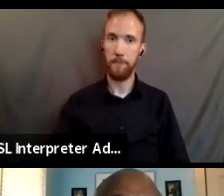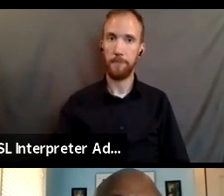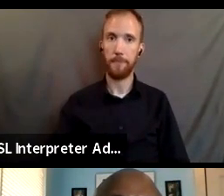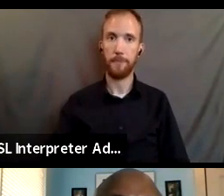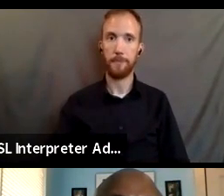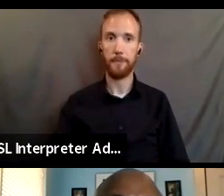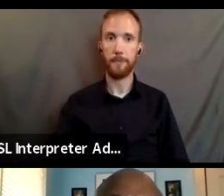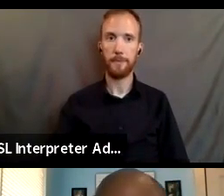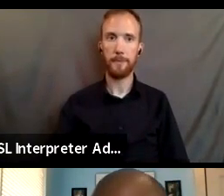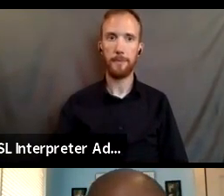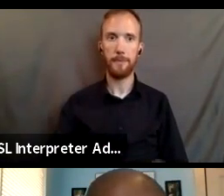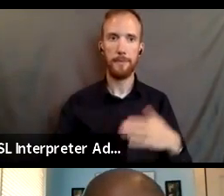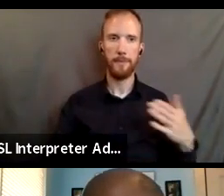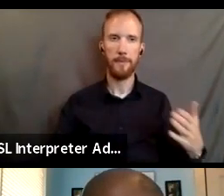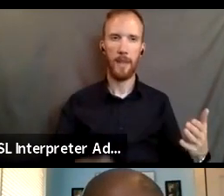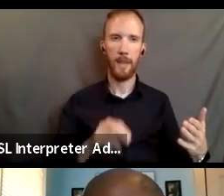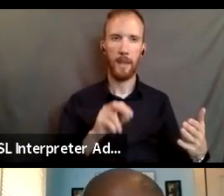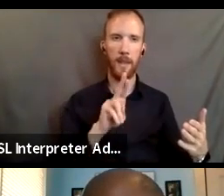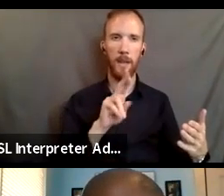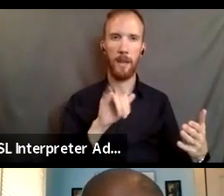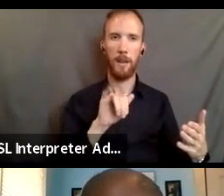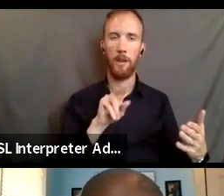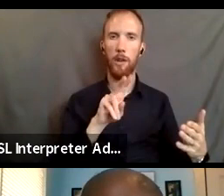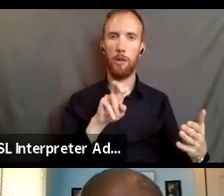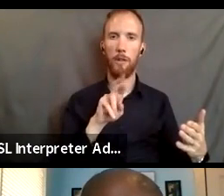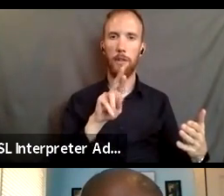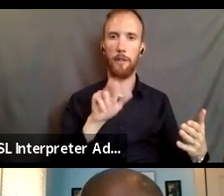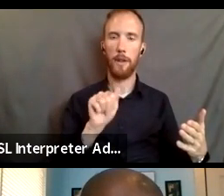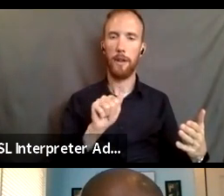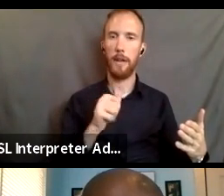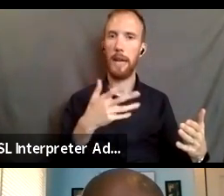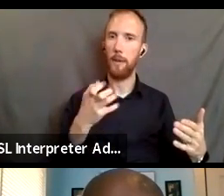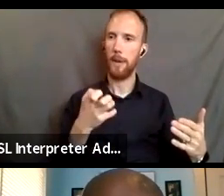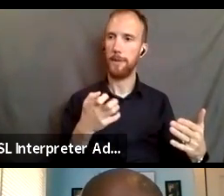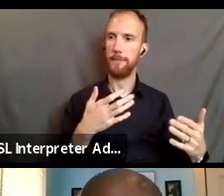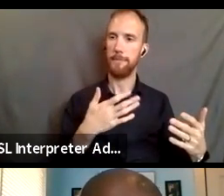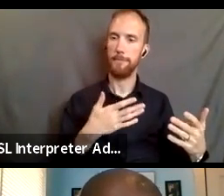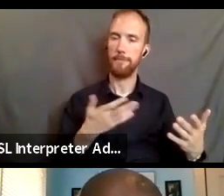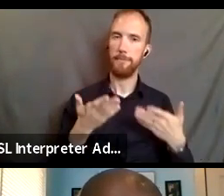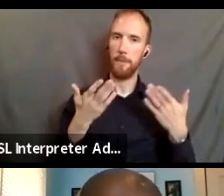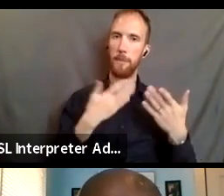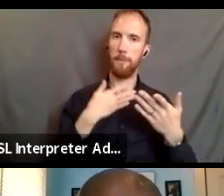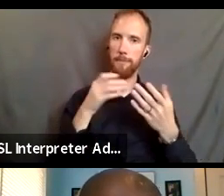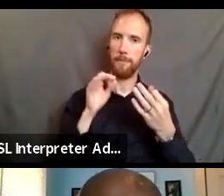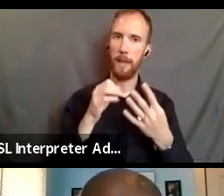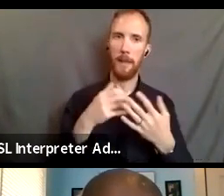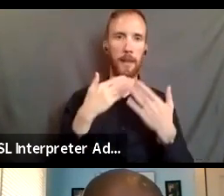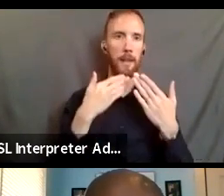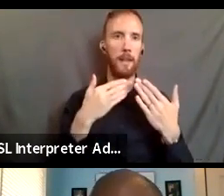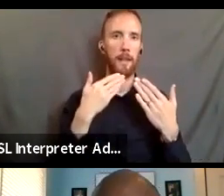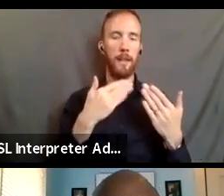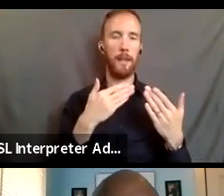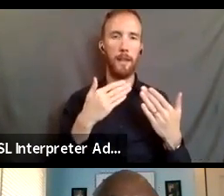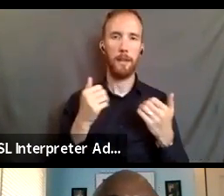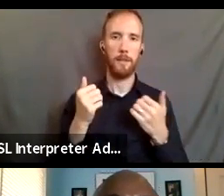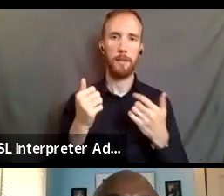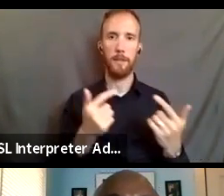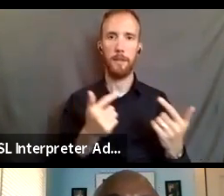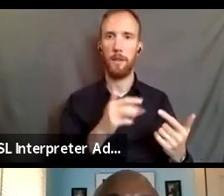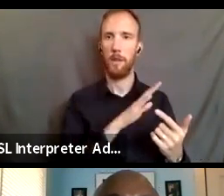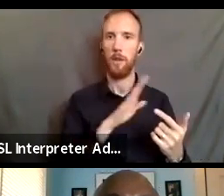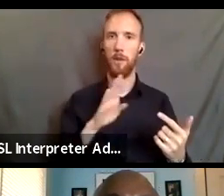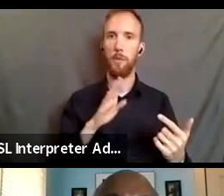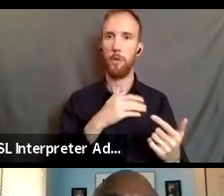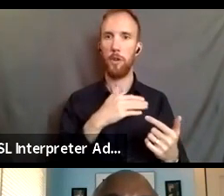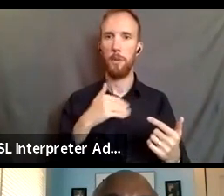yeah let me weigh in here you know i i i certainly want to thank all the board members you know uh for their truly pushing us in regards to this process i